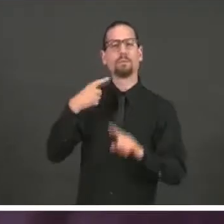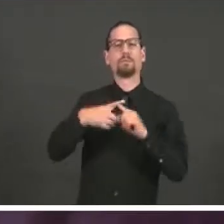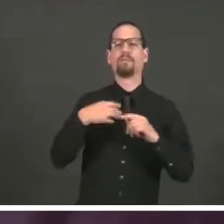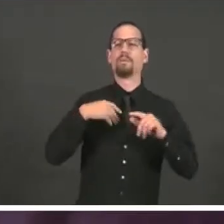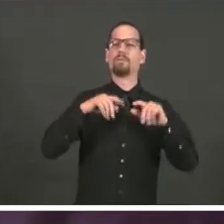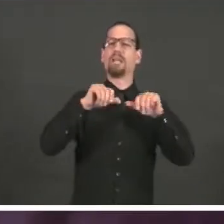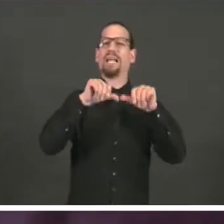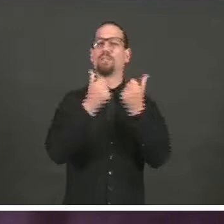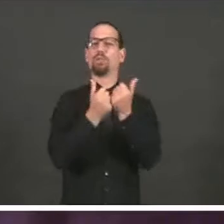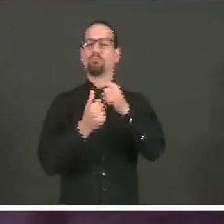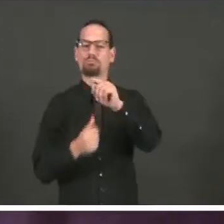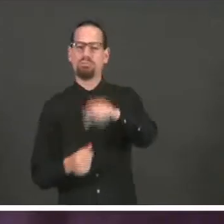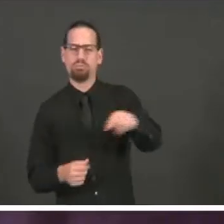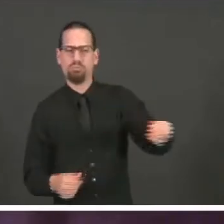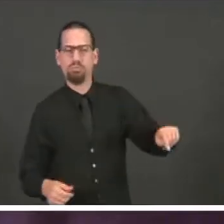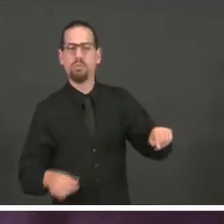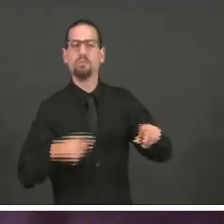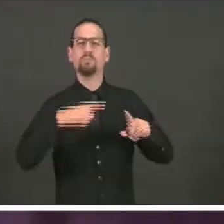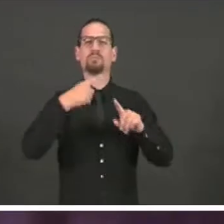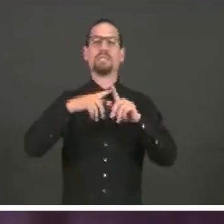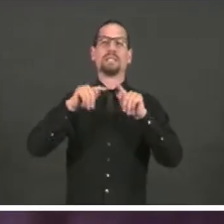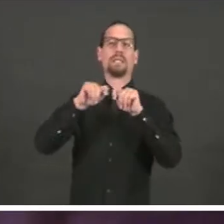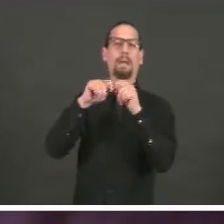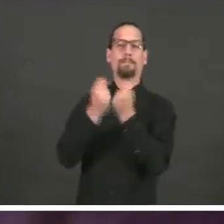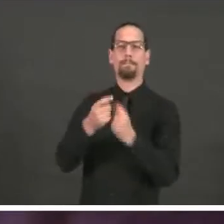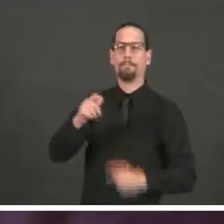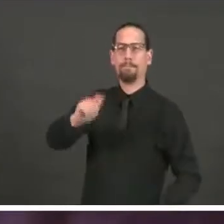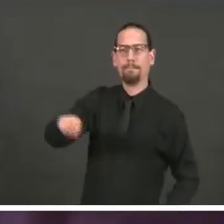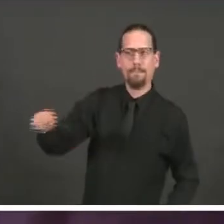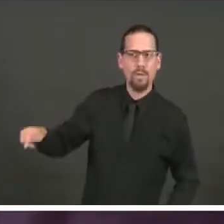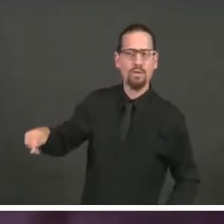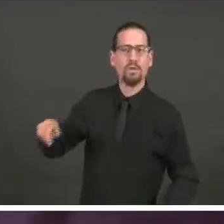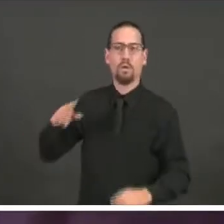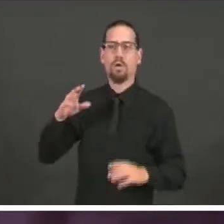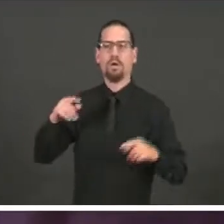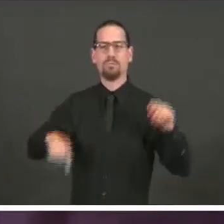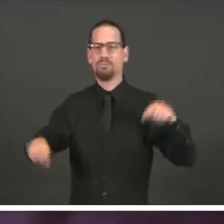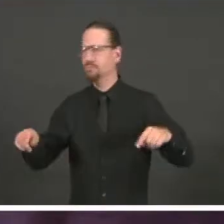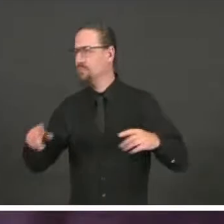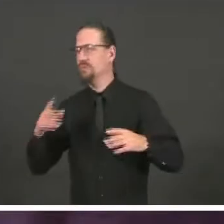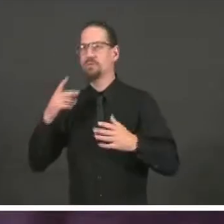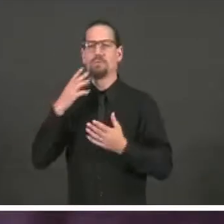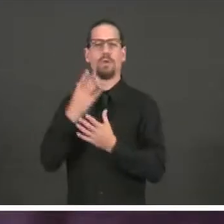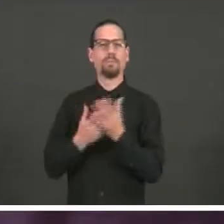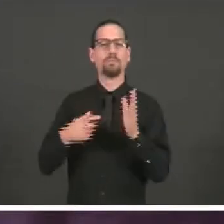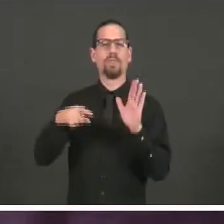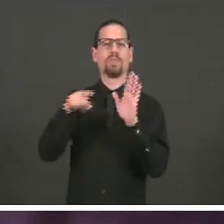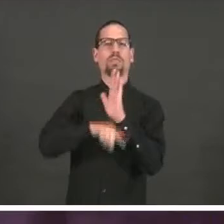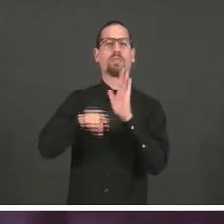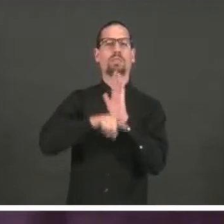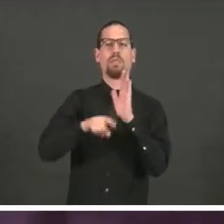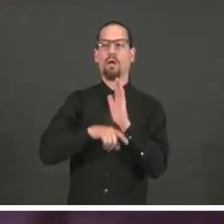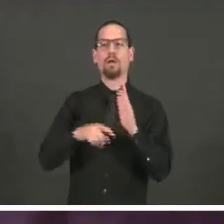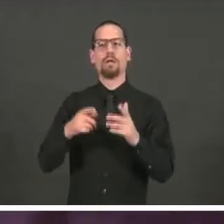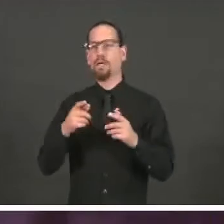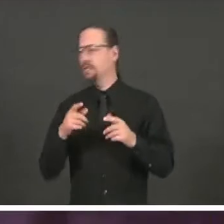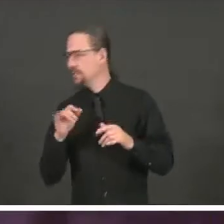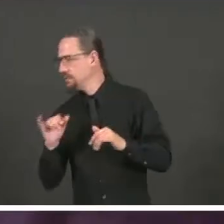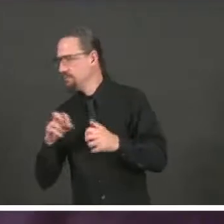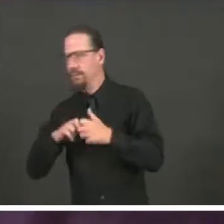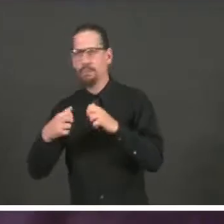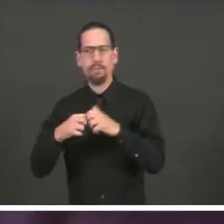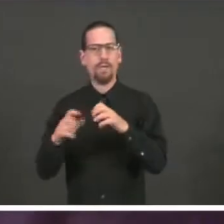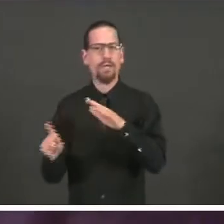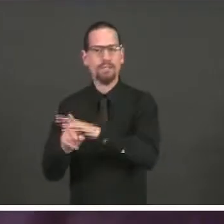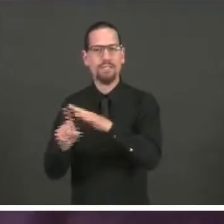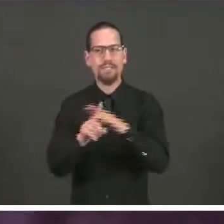in P-12 education system. The vision for education that I outlined last year was built on 3 pillars: